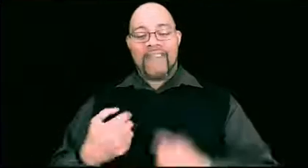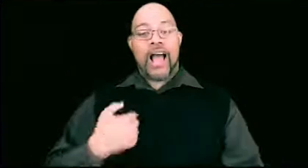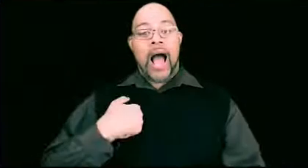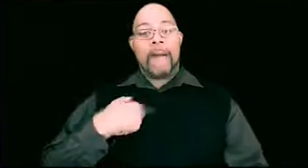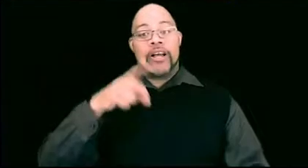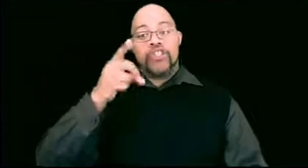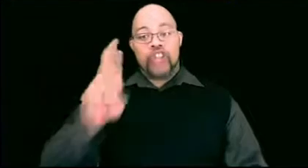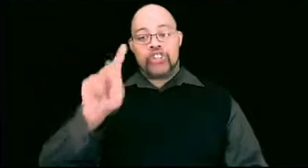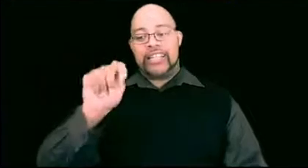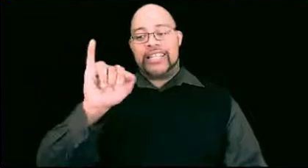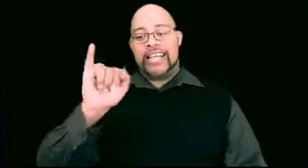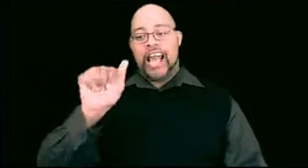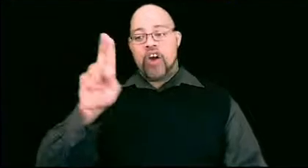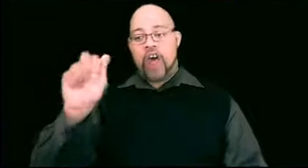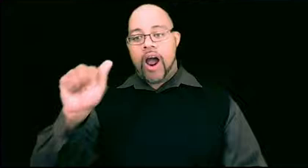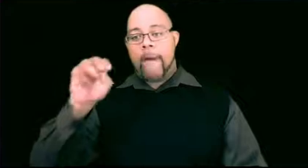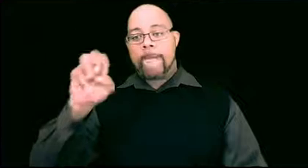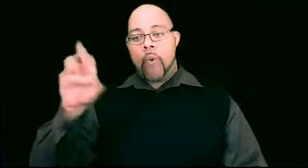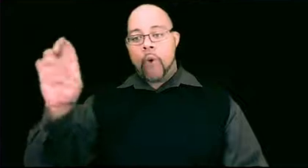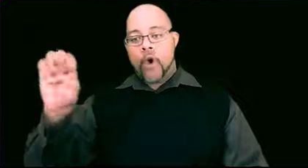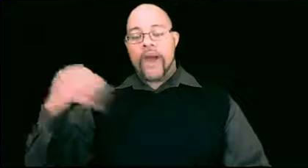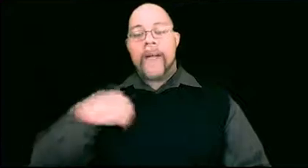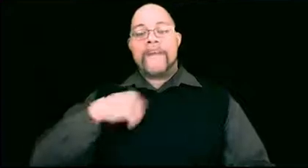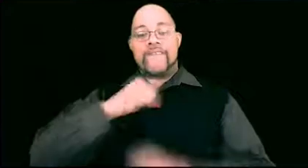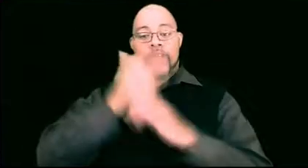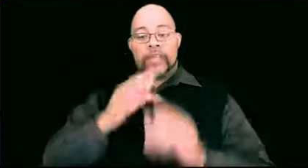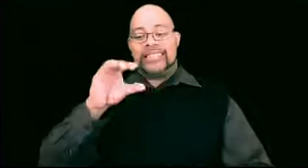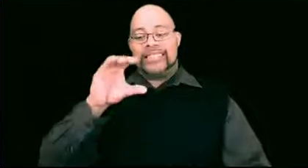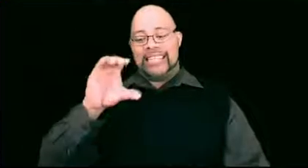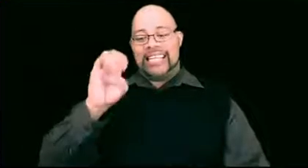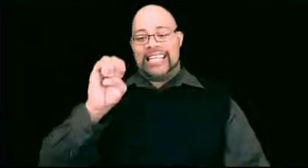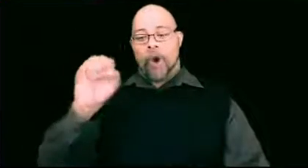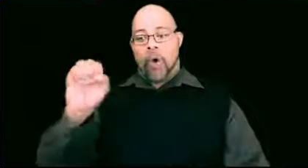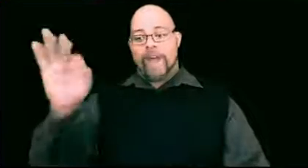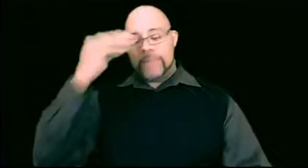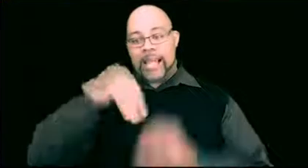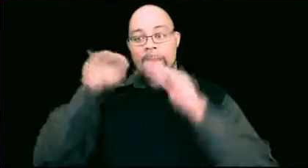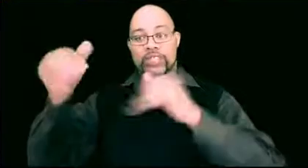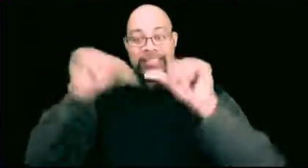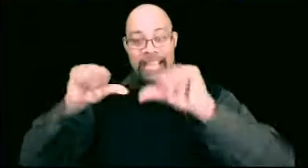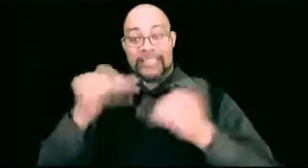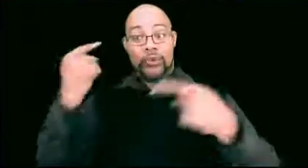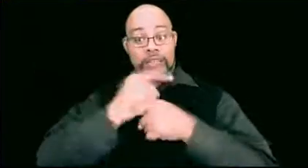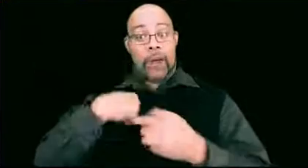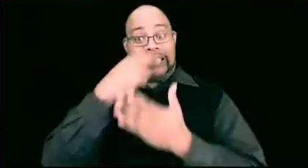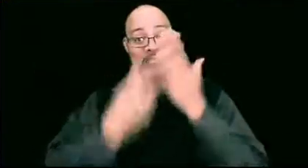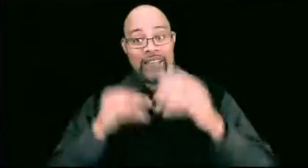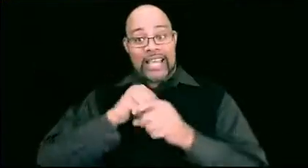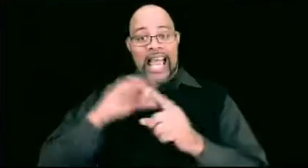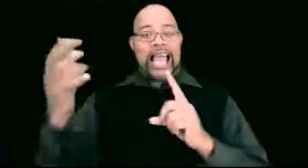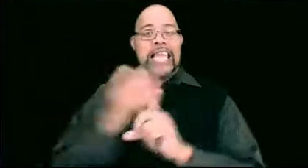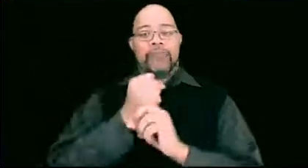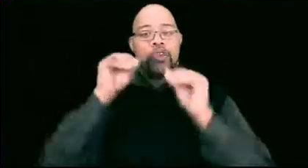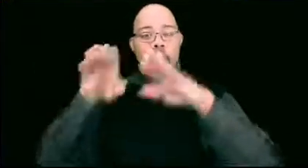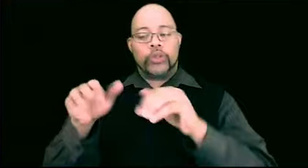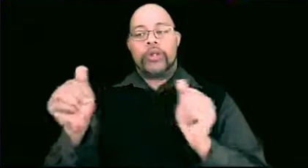righty, welcome to BIMS Dives. I'm Dr. Tiara Moore, founder and CEO of Black and Marine Science.